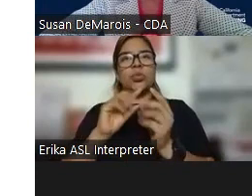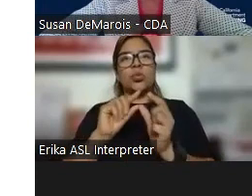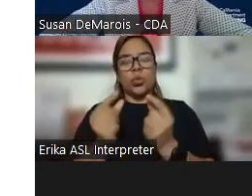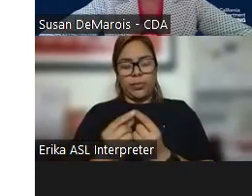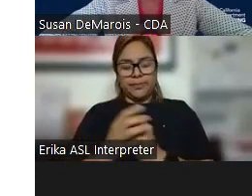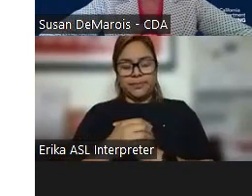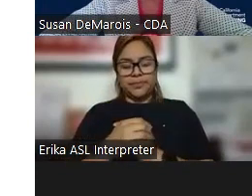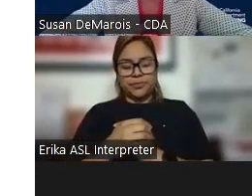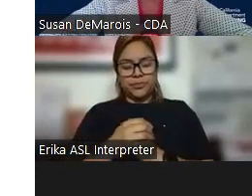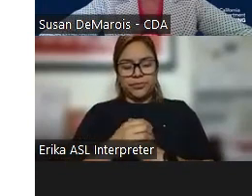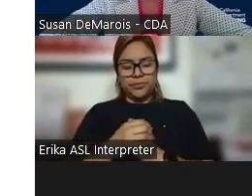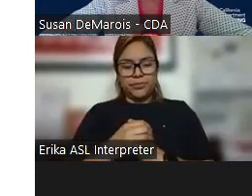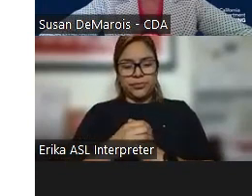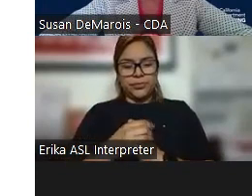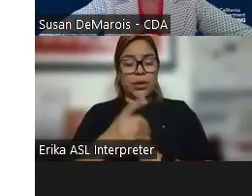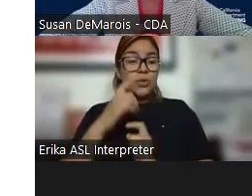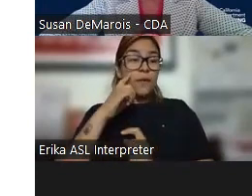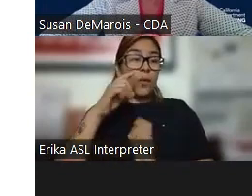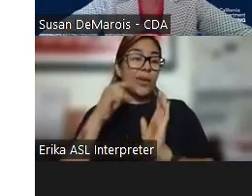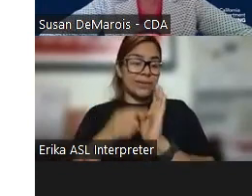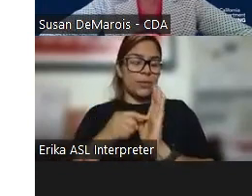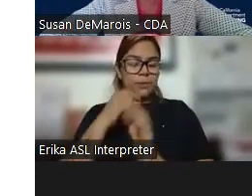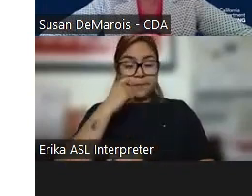those, for example,